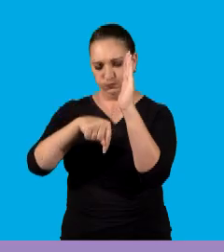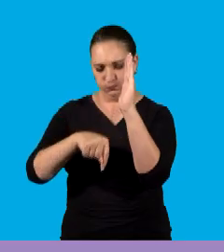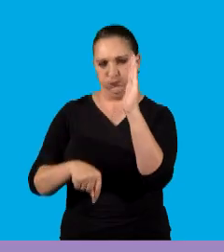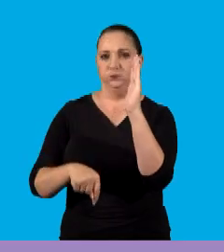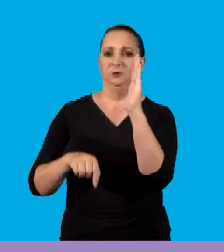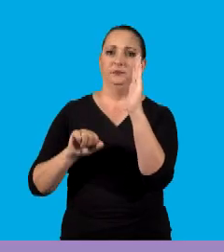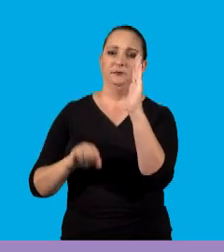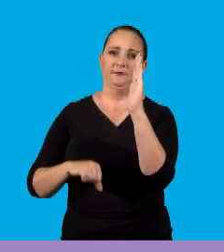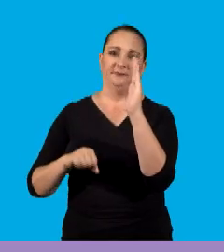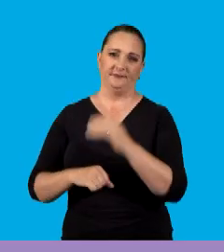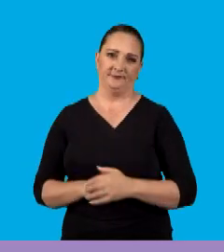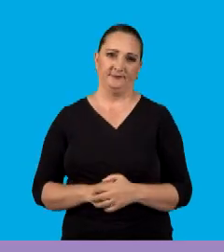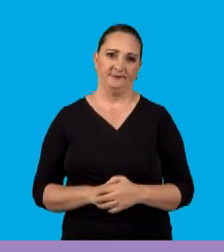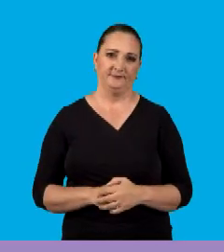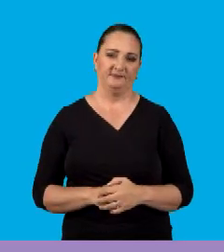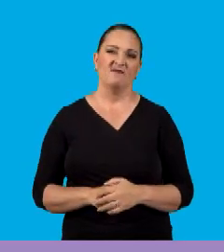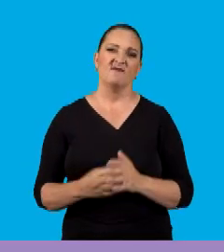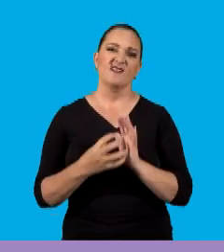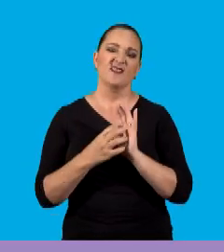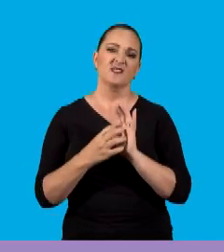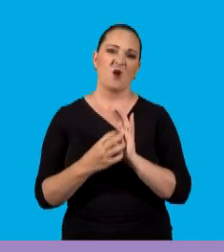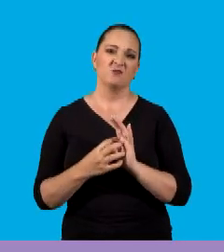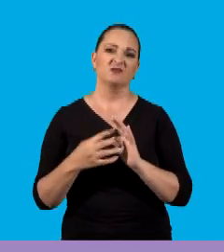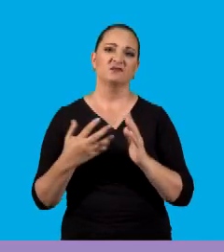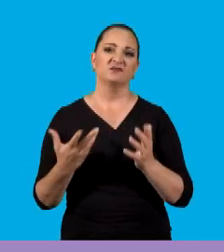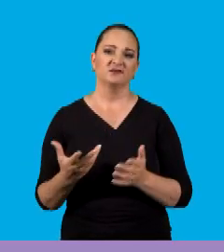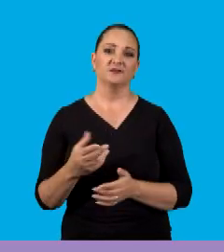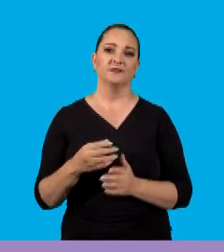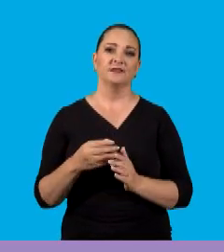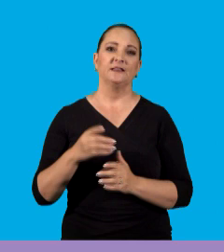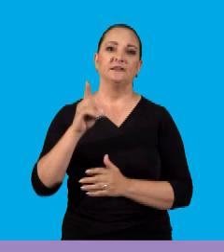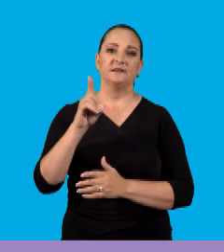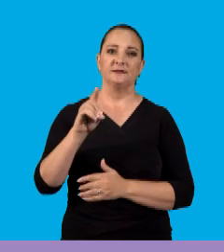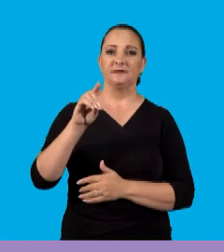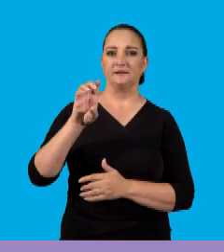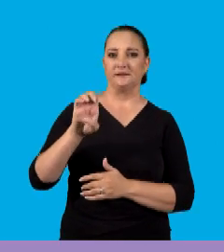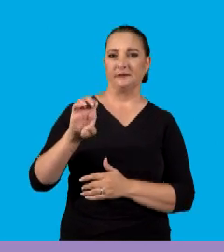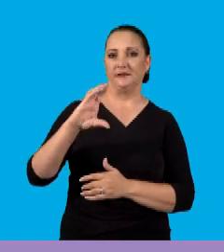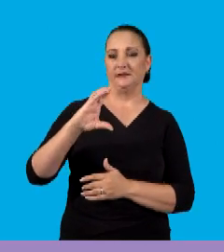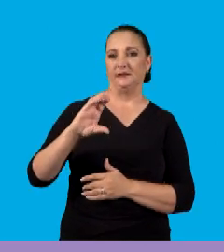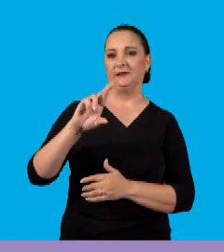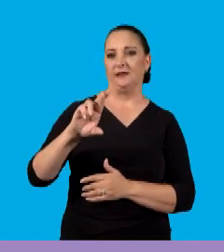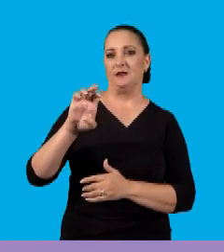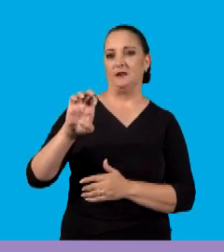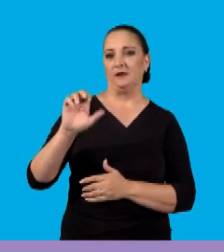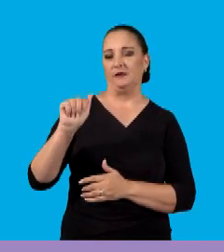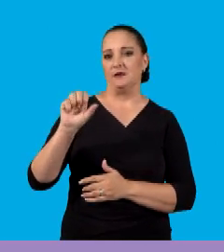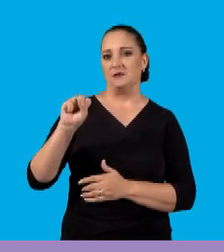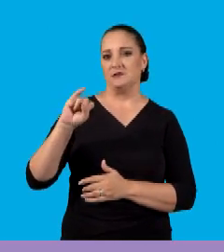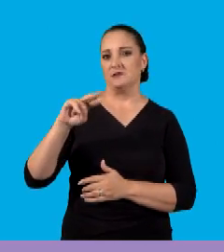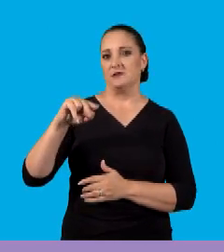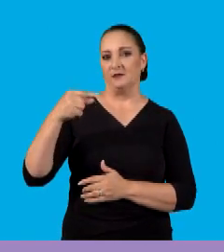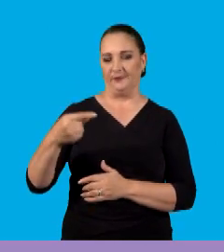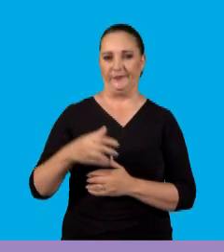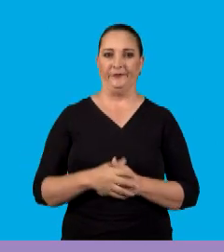are decreasing. So that is an example of a decreasing graph.